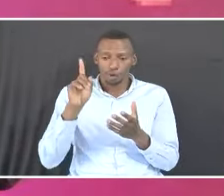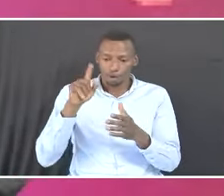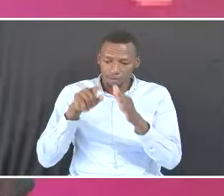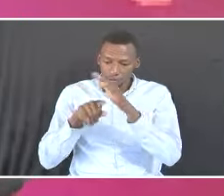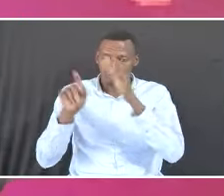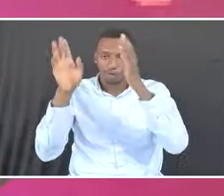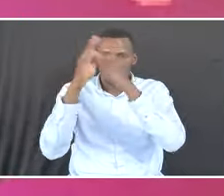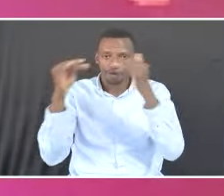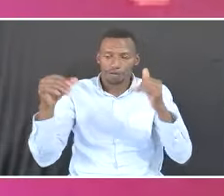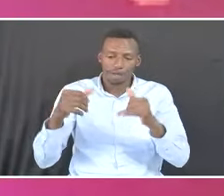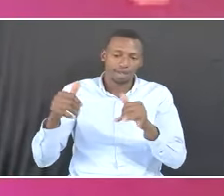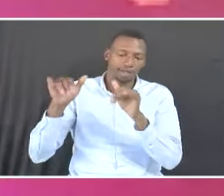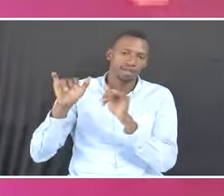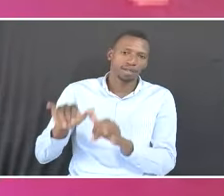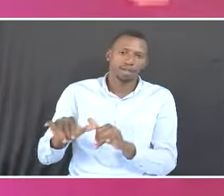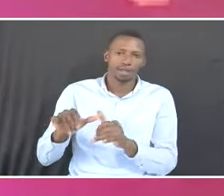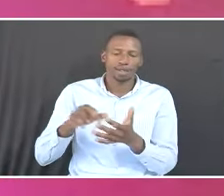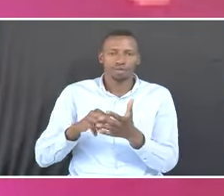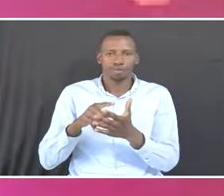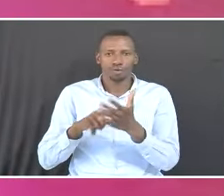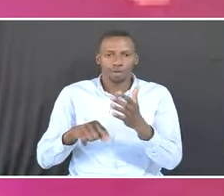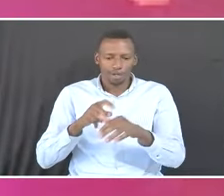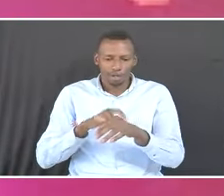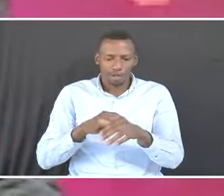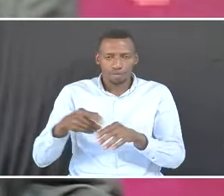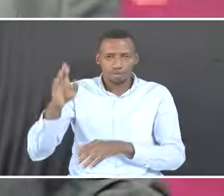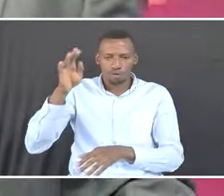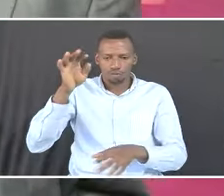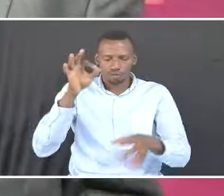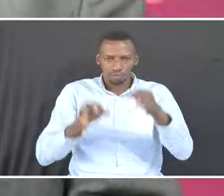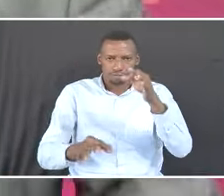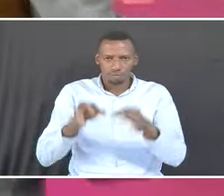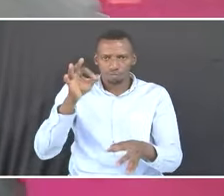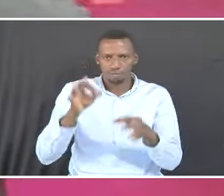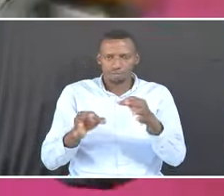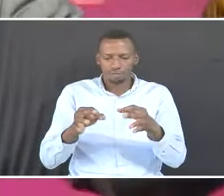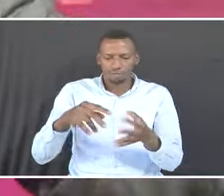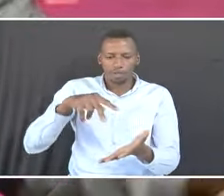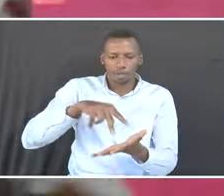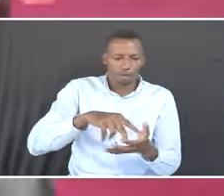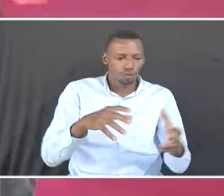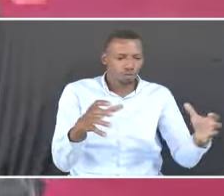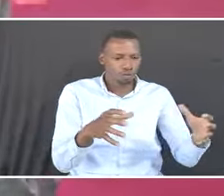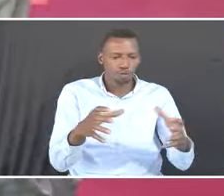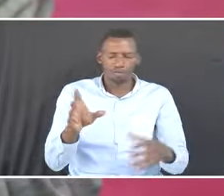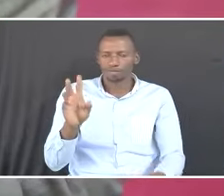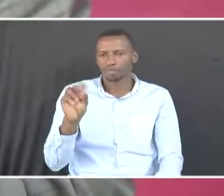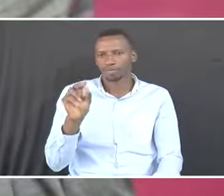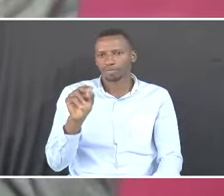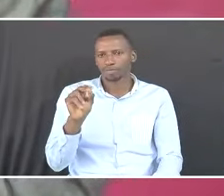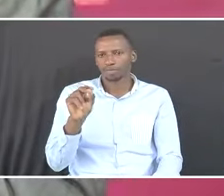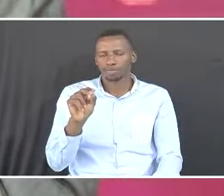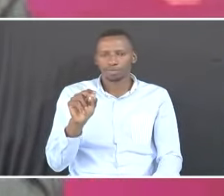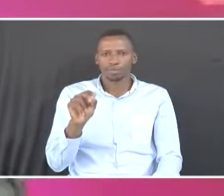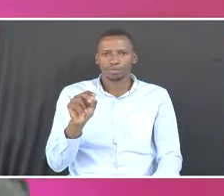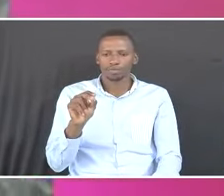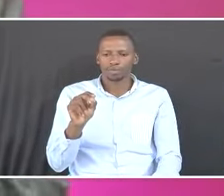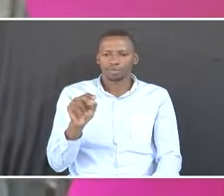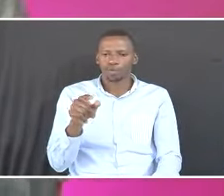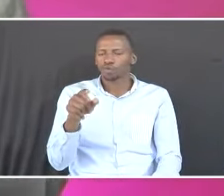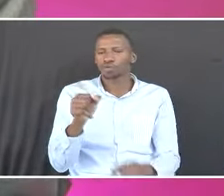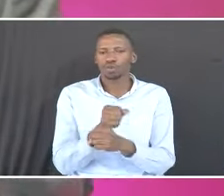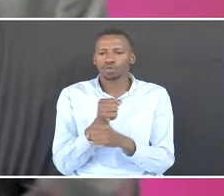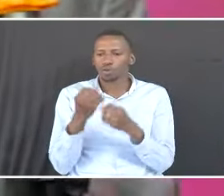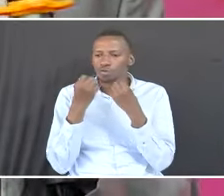when we stand before the judgment seat of God, we will not stand as a couple. There is nothing you will tell God, God, let me bring my